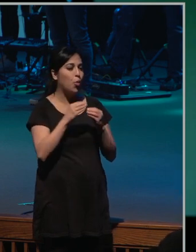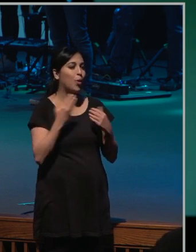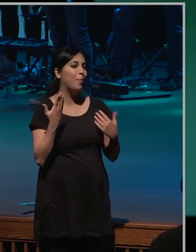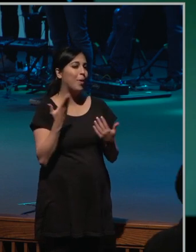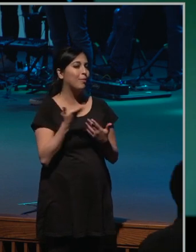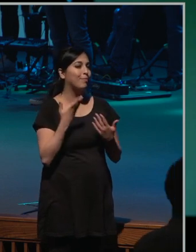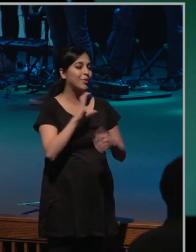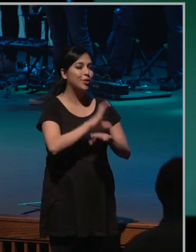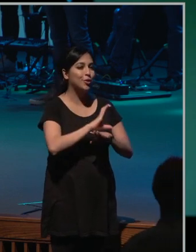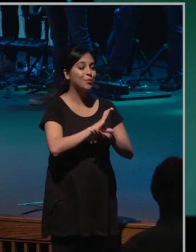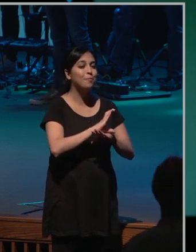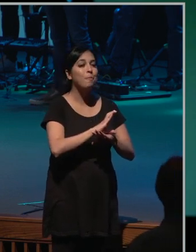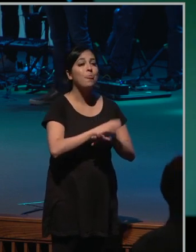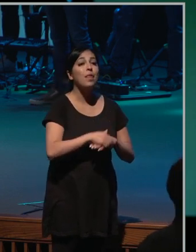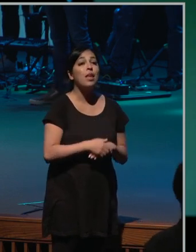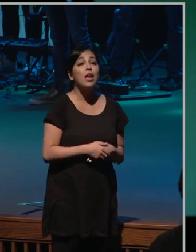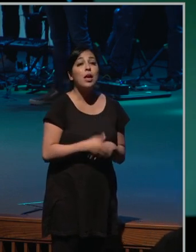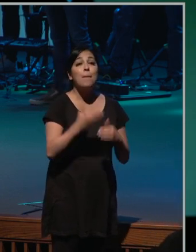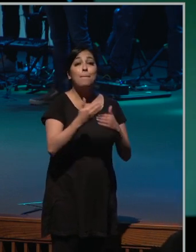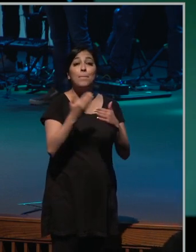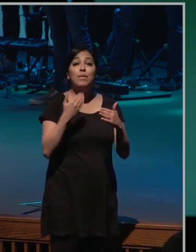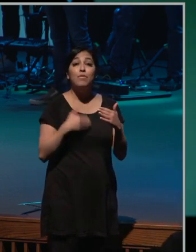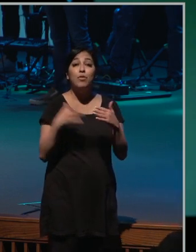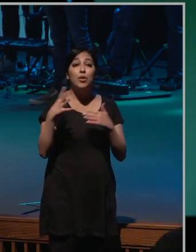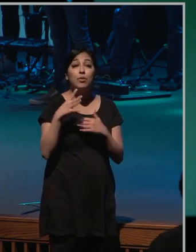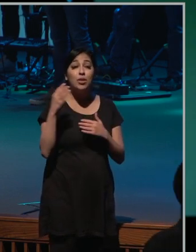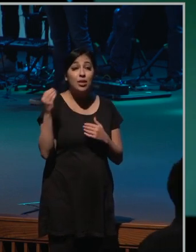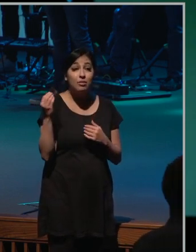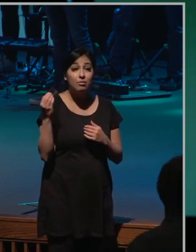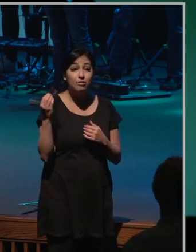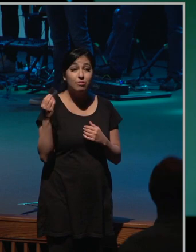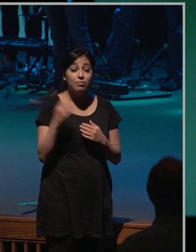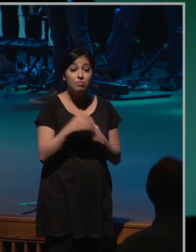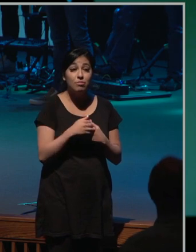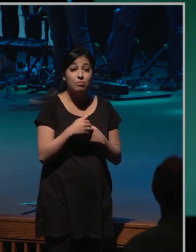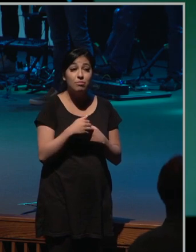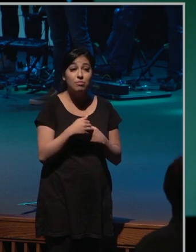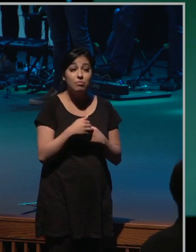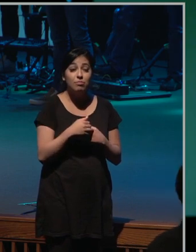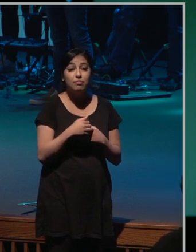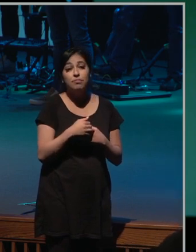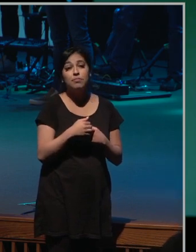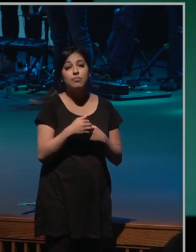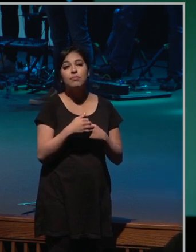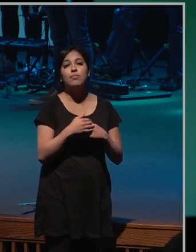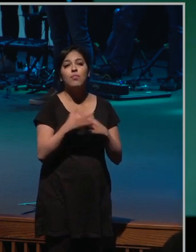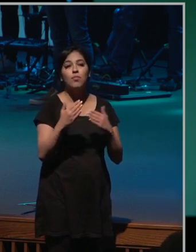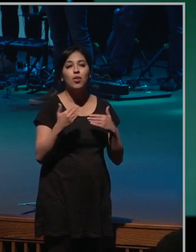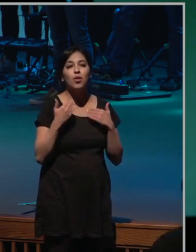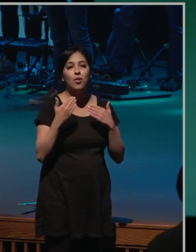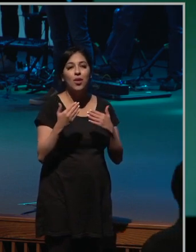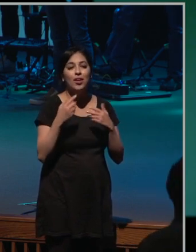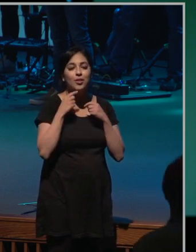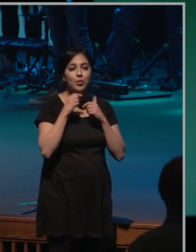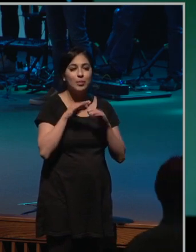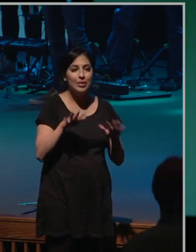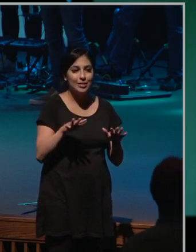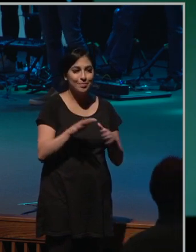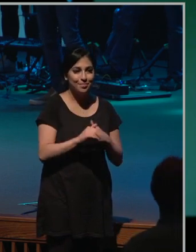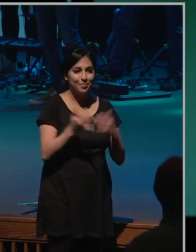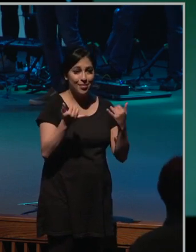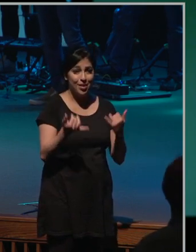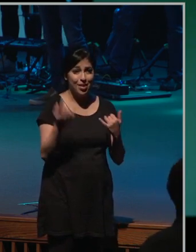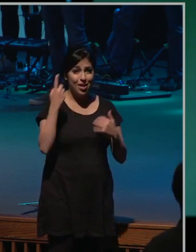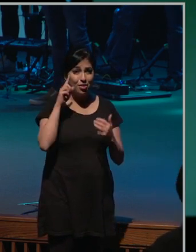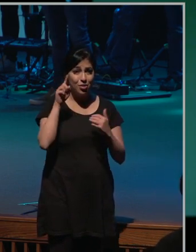your weekend, let me share this doxology, speak it over you. Now to